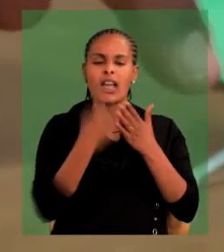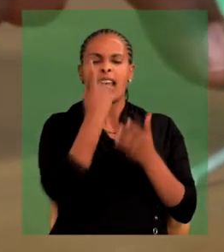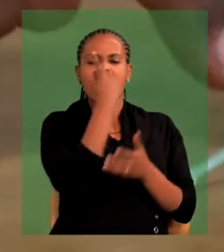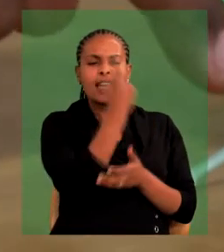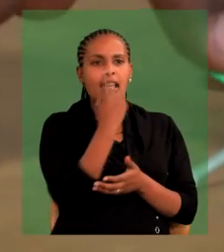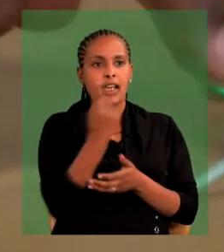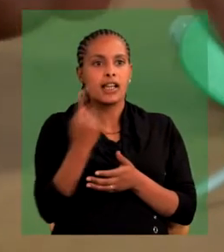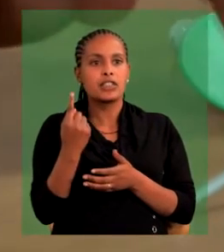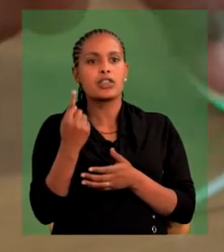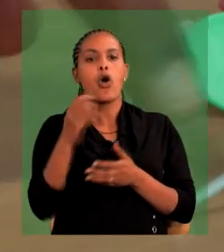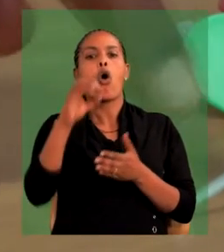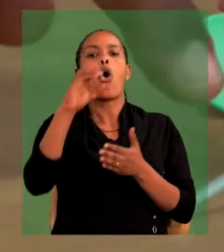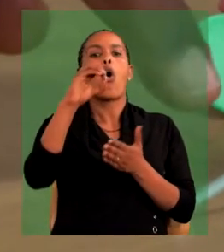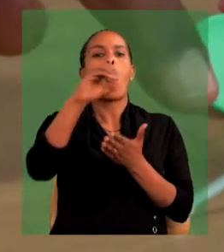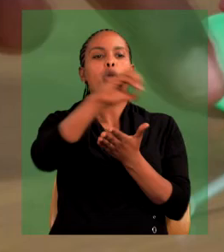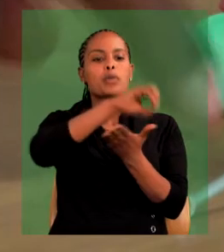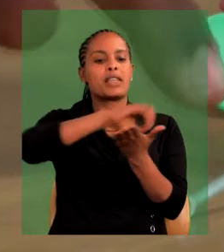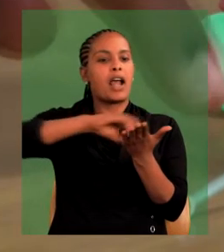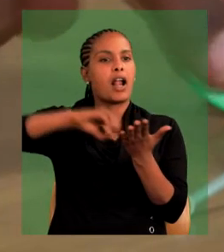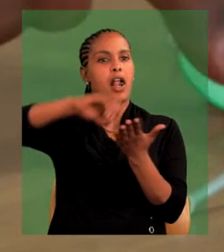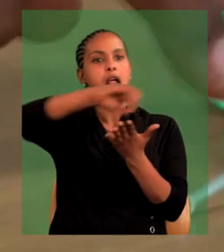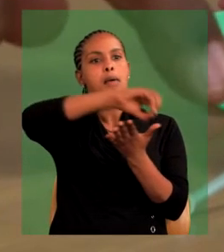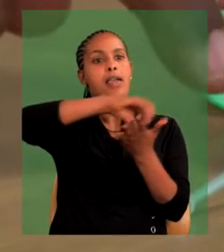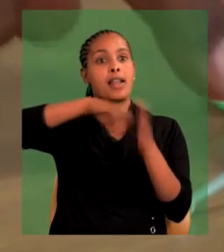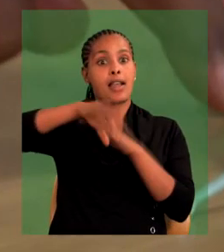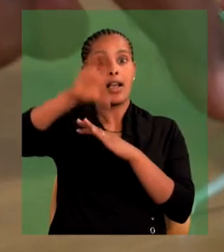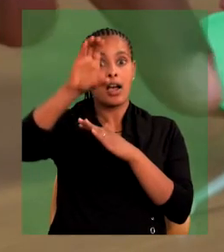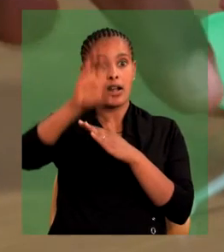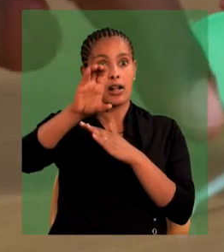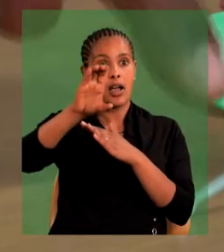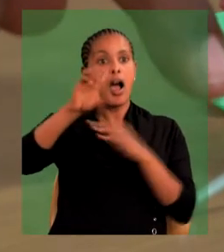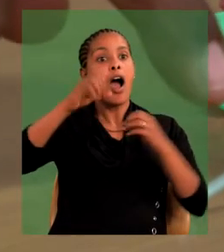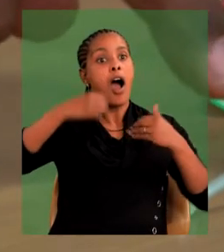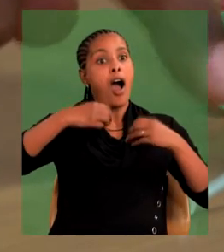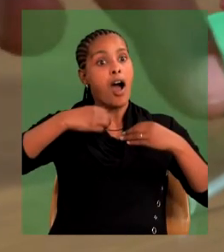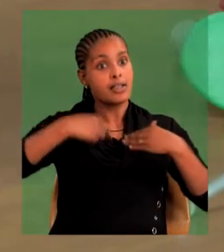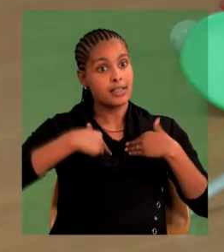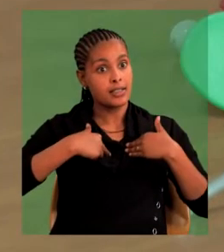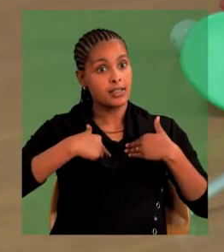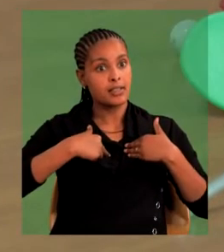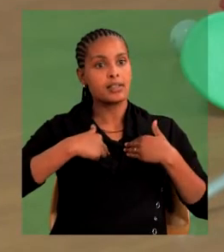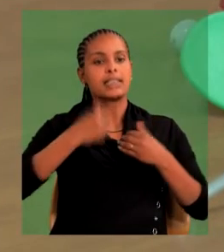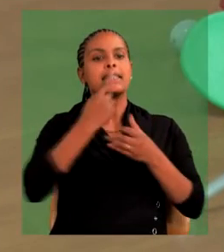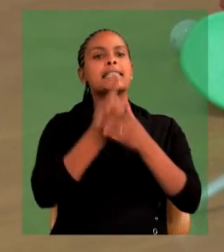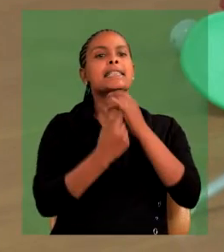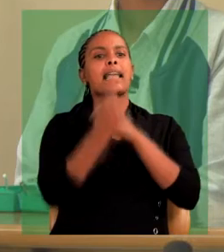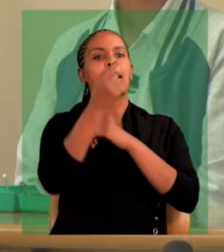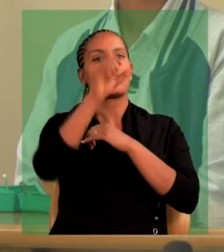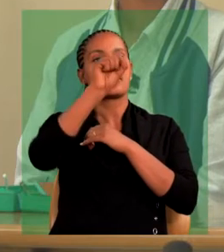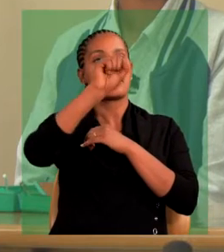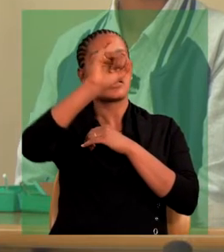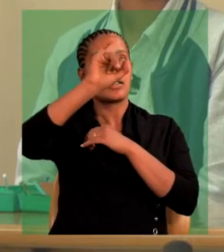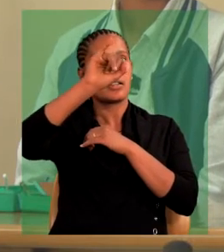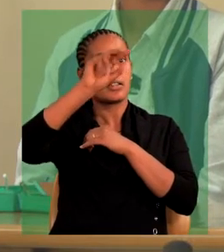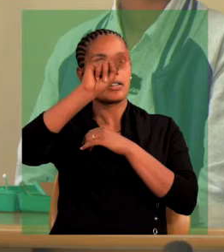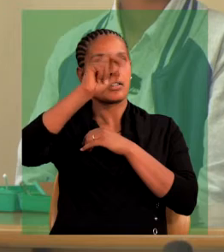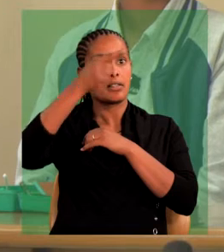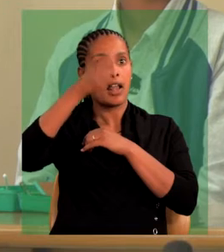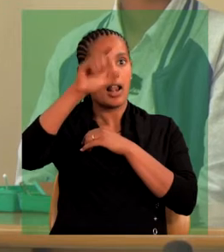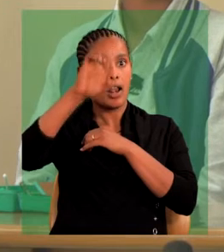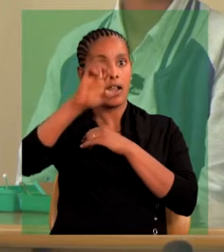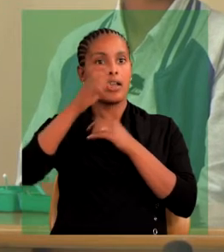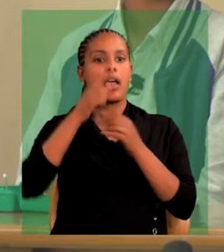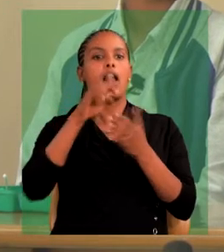each orbital in carbon has single electron.